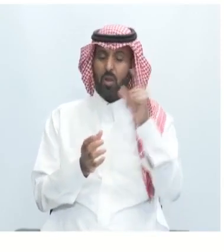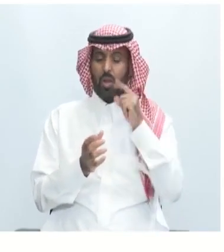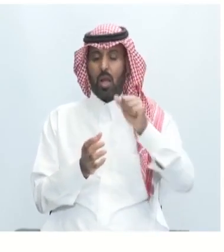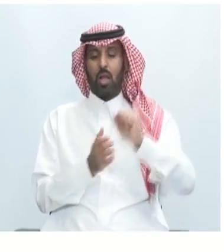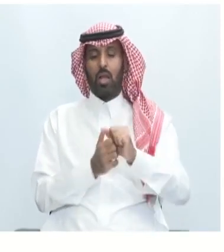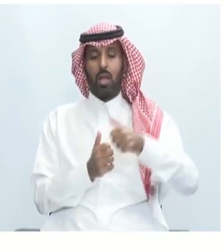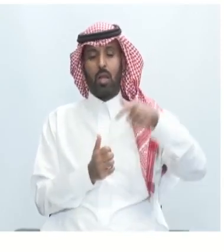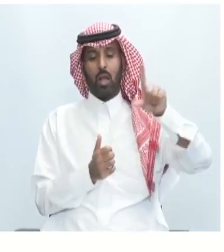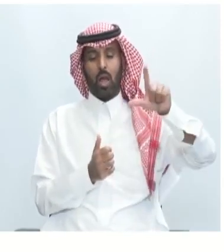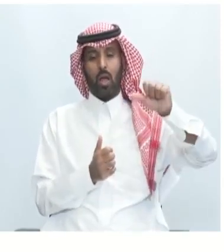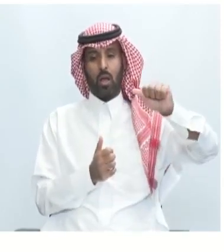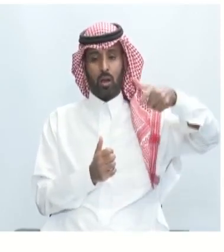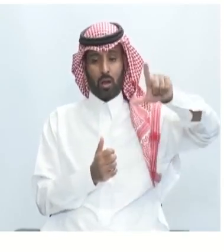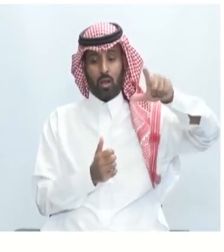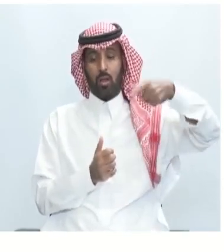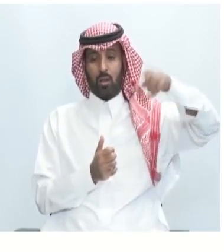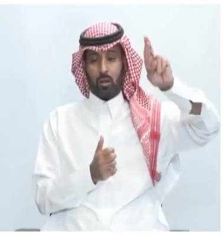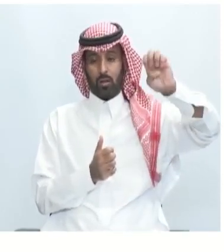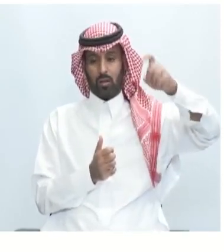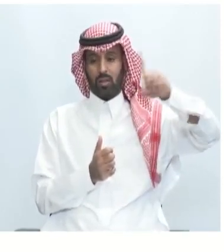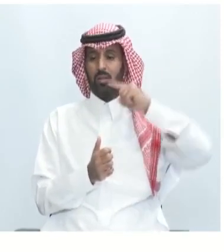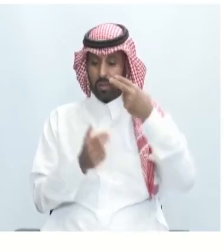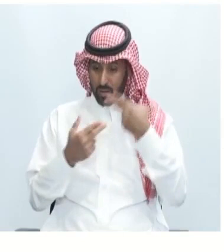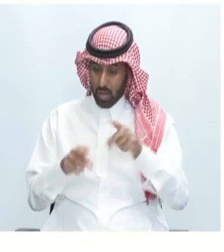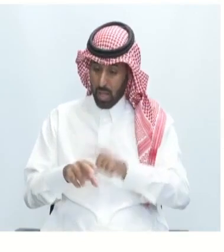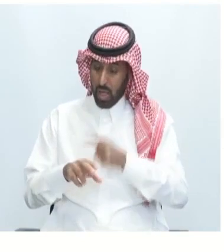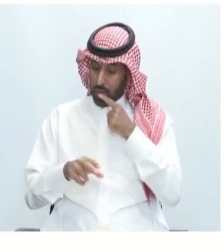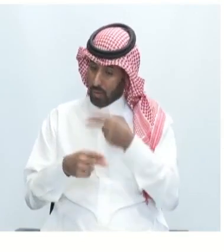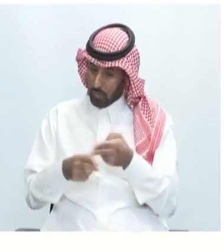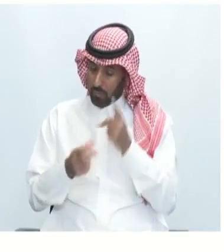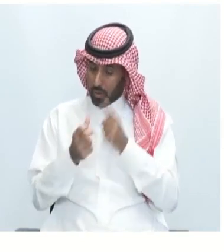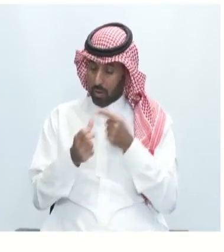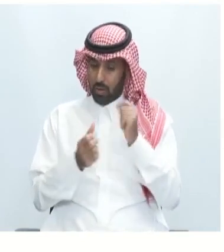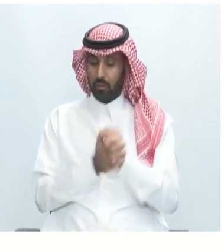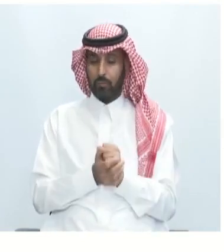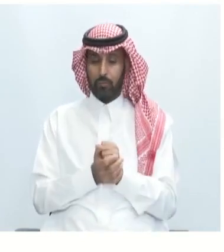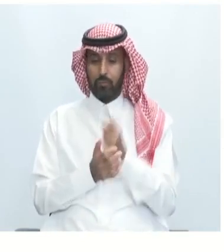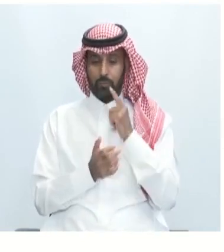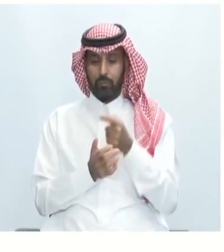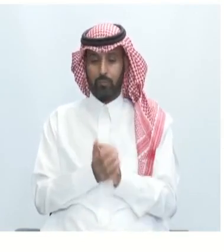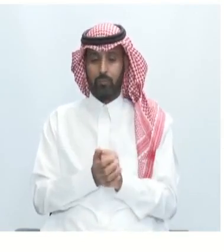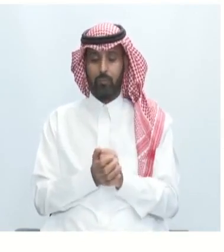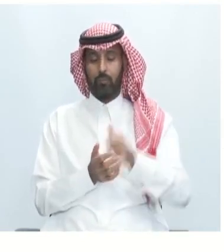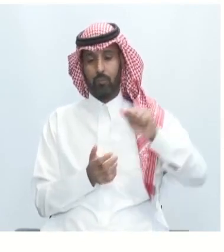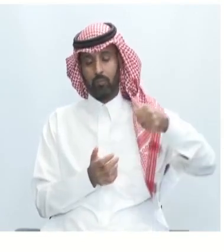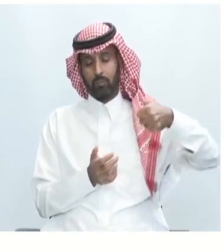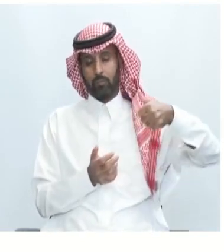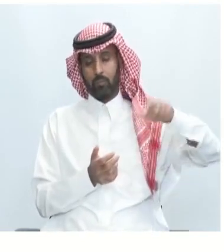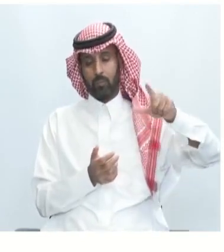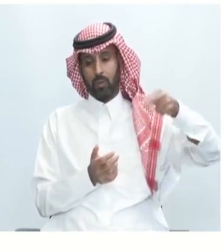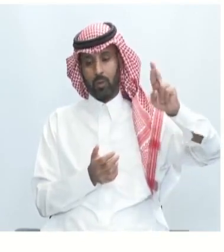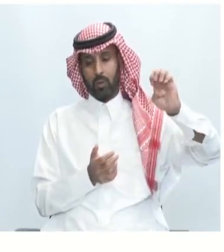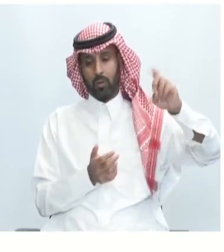already. We often use the word already with the past perfect. We often use the word already with the